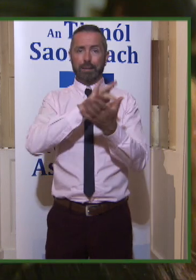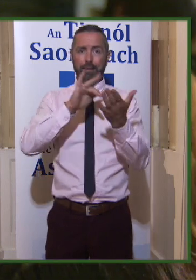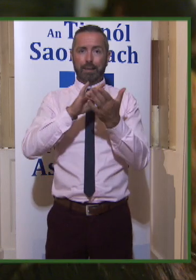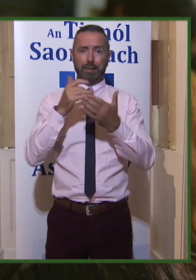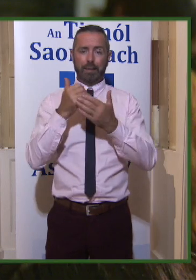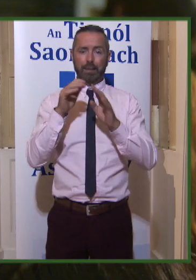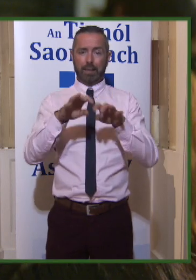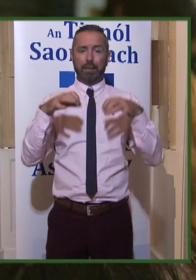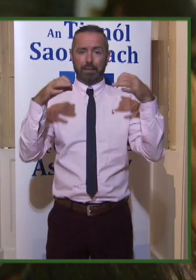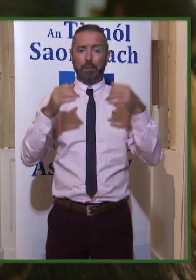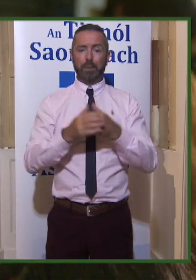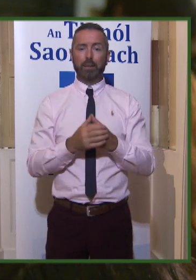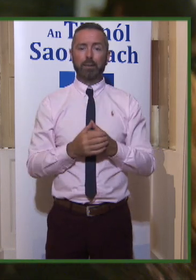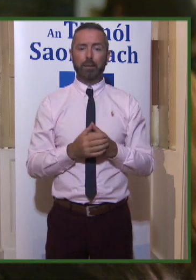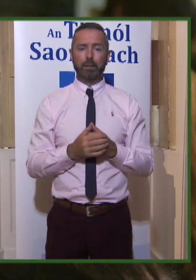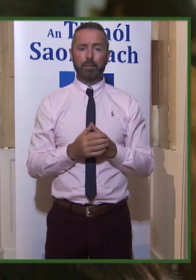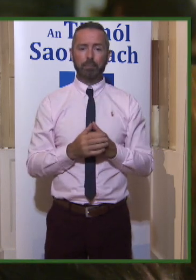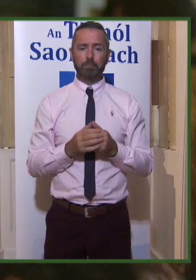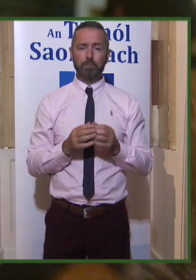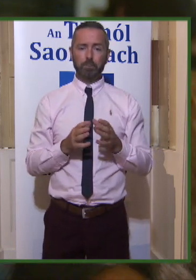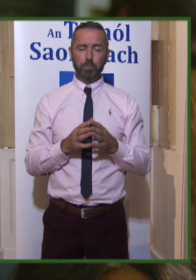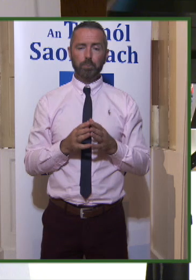yes or no for the both? same as the full-time question. Yeah. Yeah.